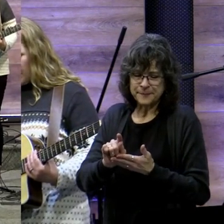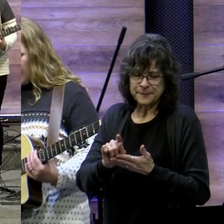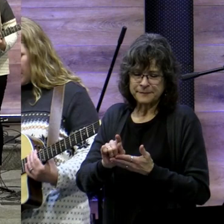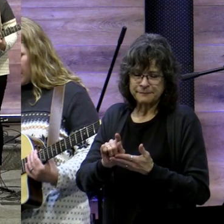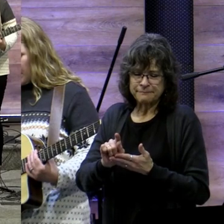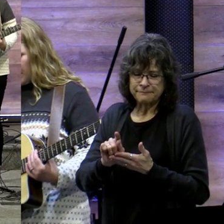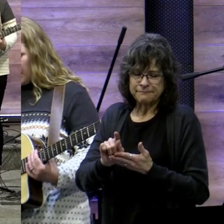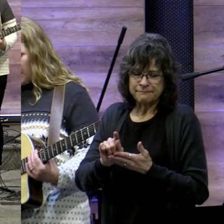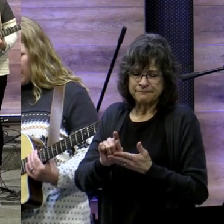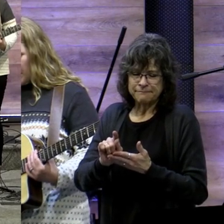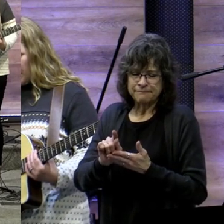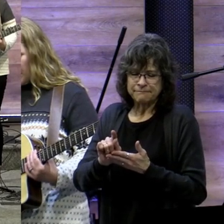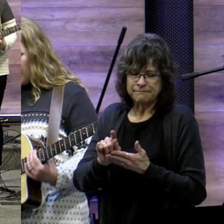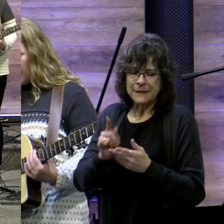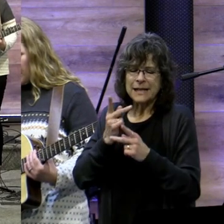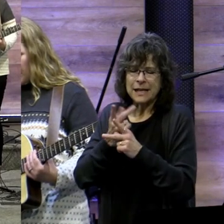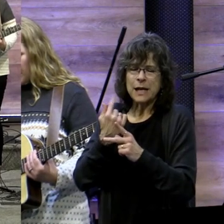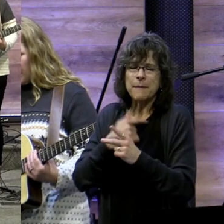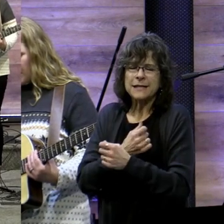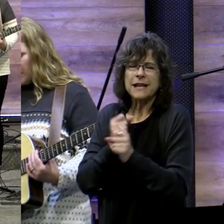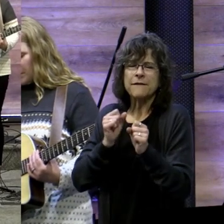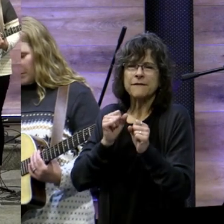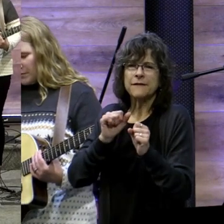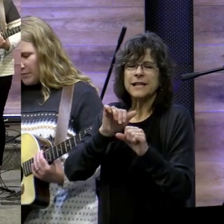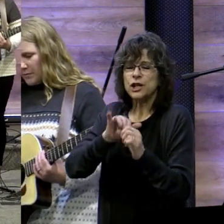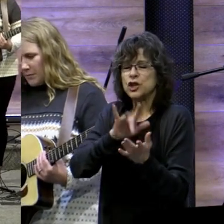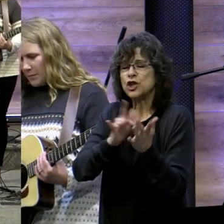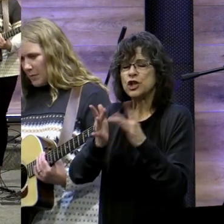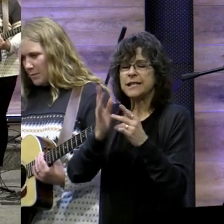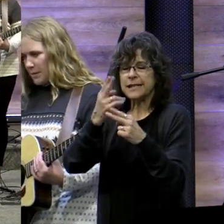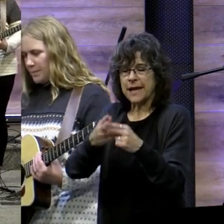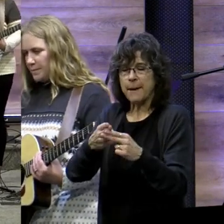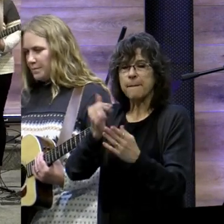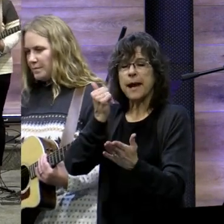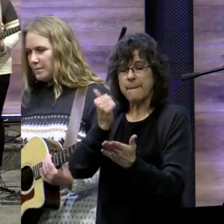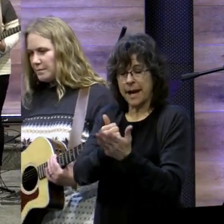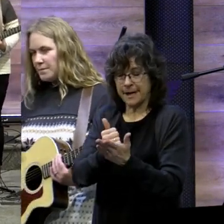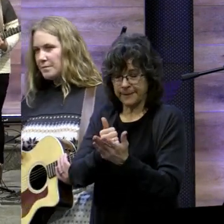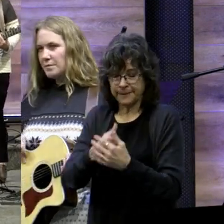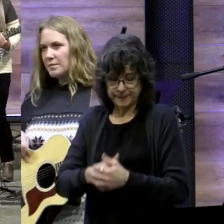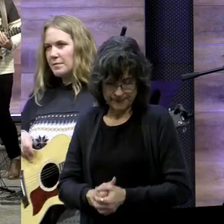God, would you keep us safe? In Jesus' name, amen.